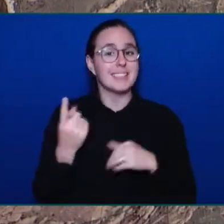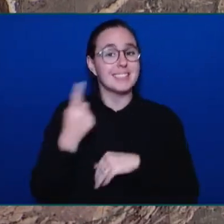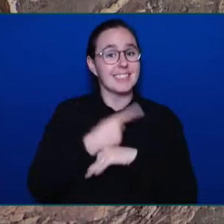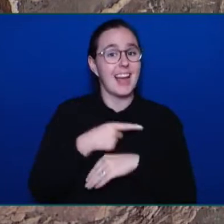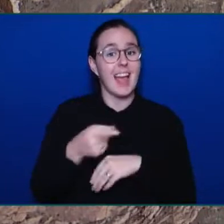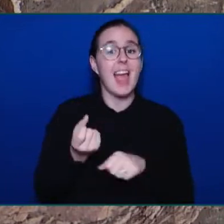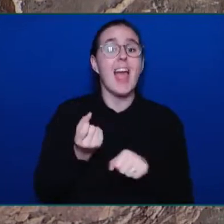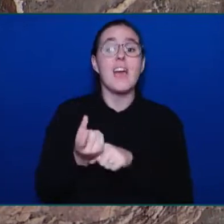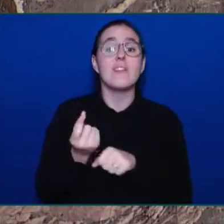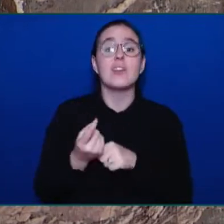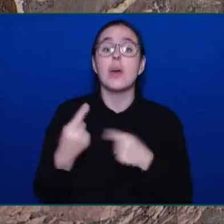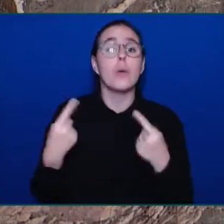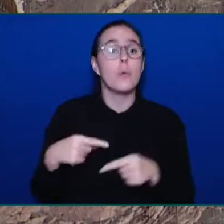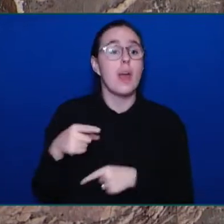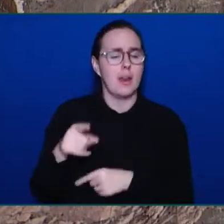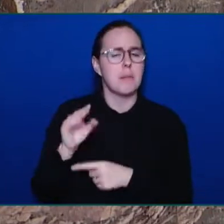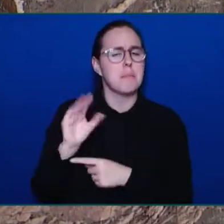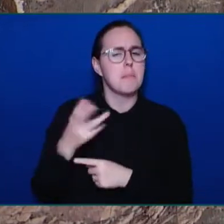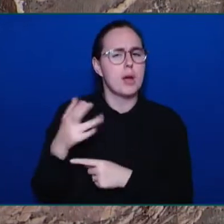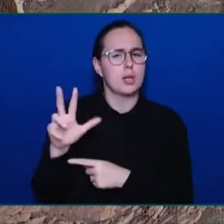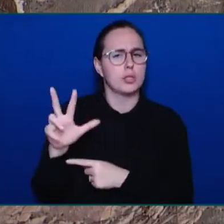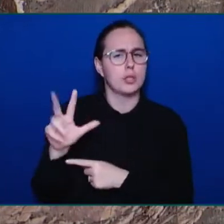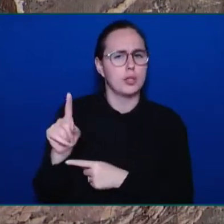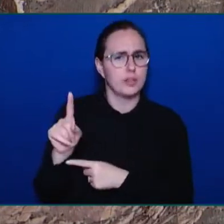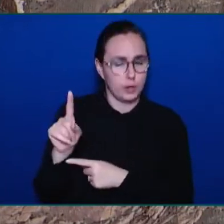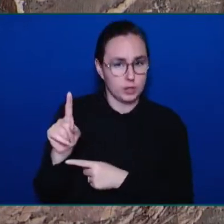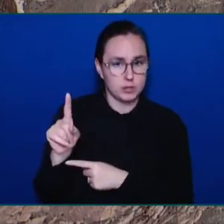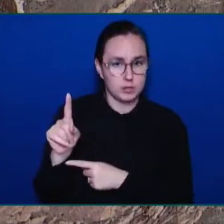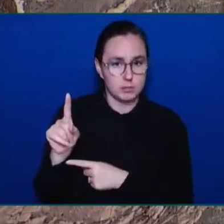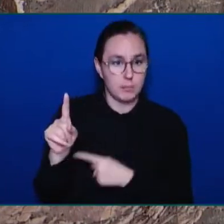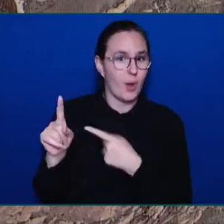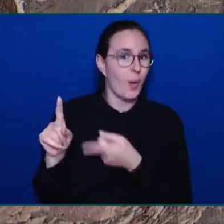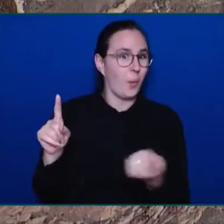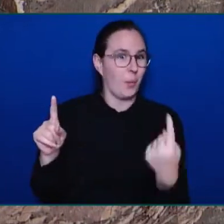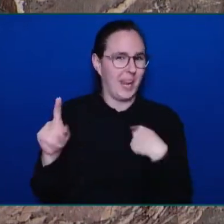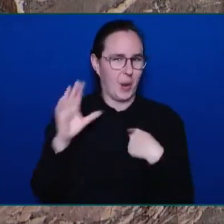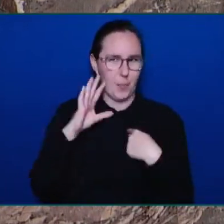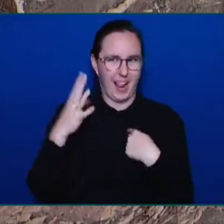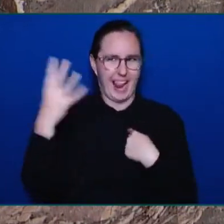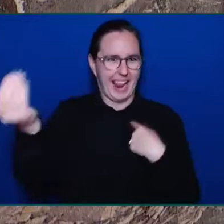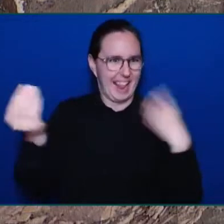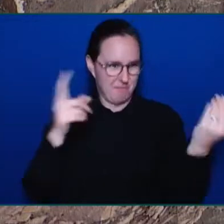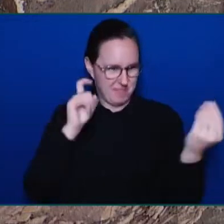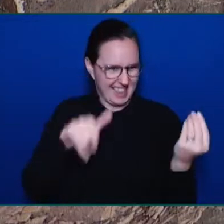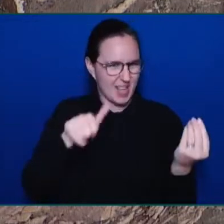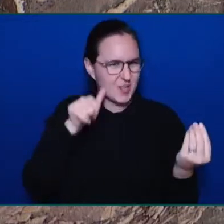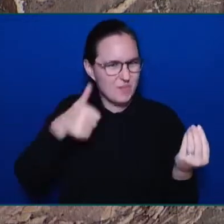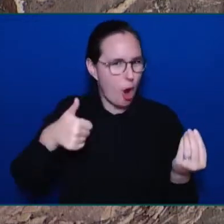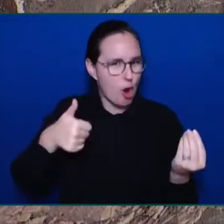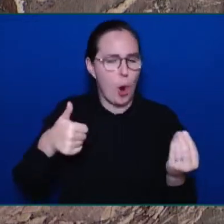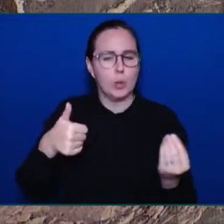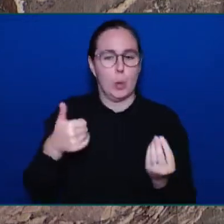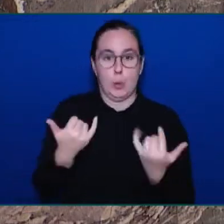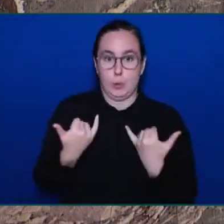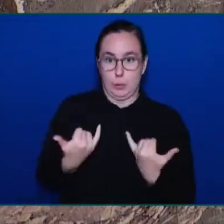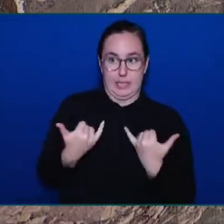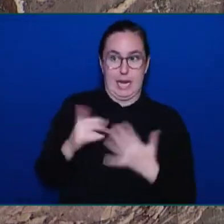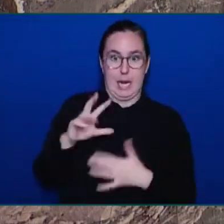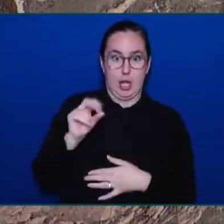our communities to celebrate this day tomorrow, we took the opportunity to celebrate with some guests that I'd like to introduce